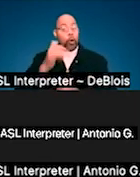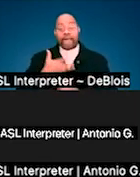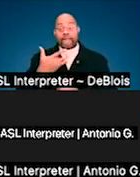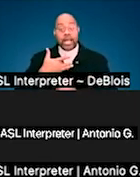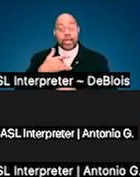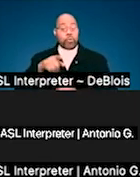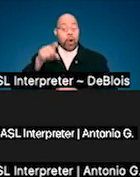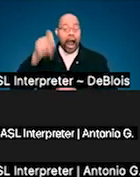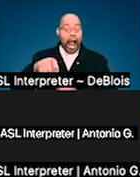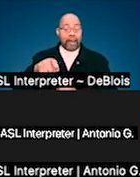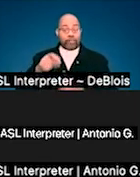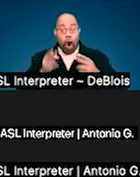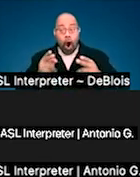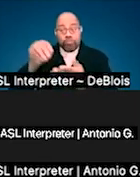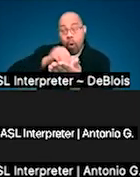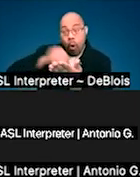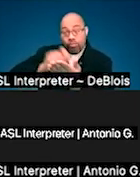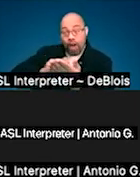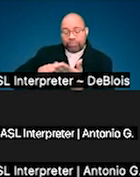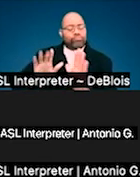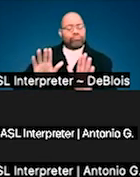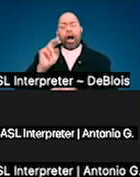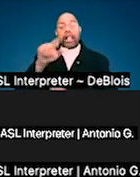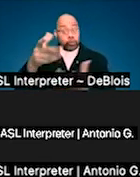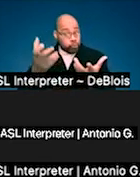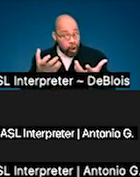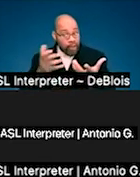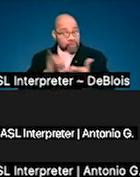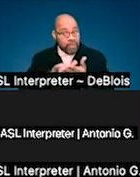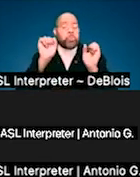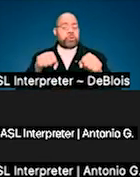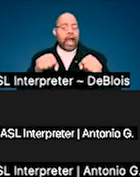need to hurriedly take notes, unless, of course, you want to.